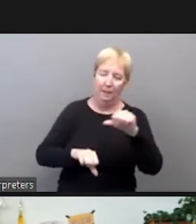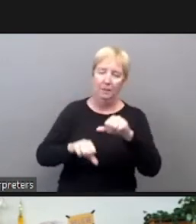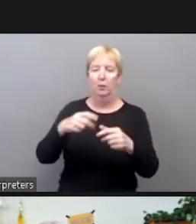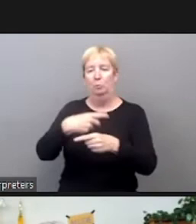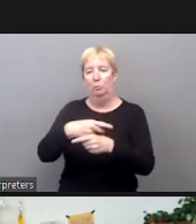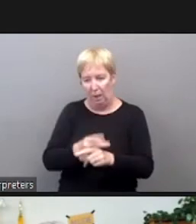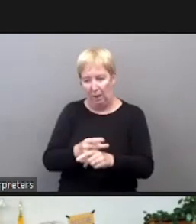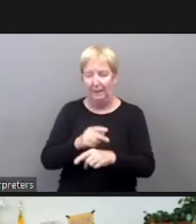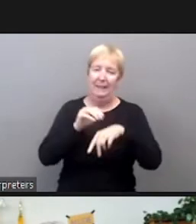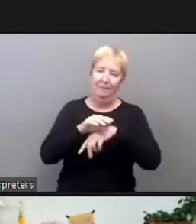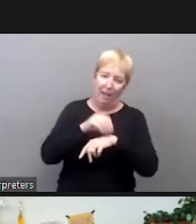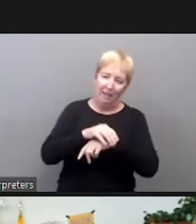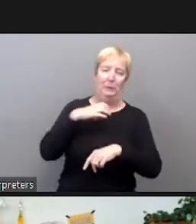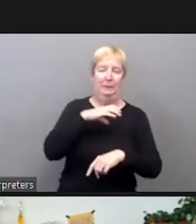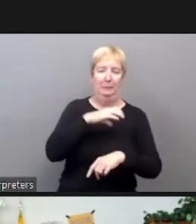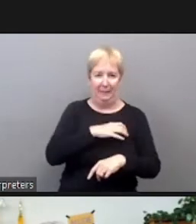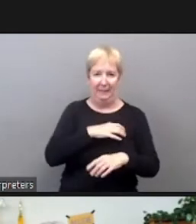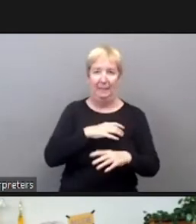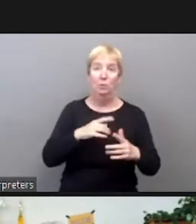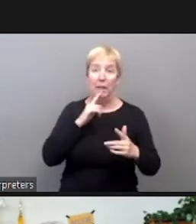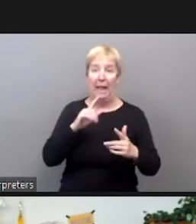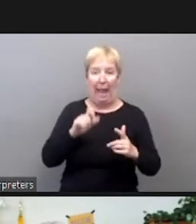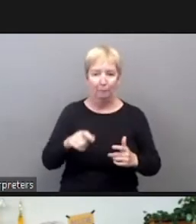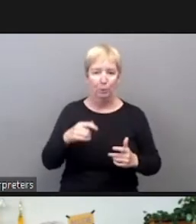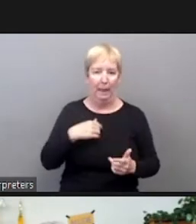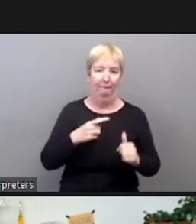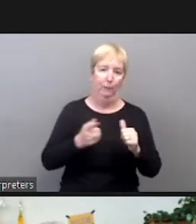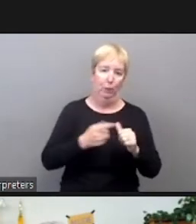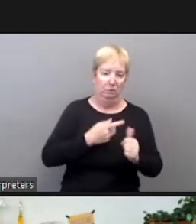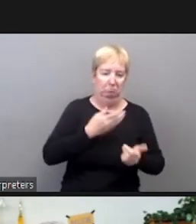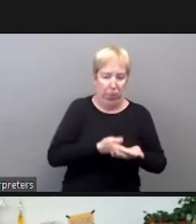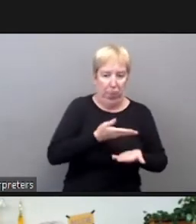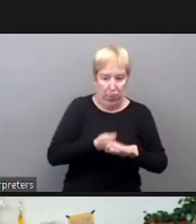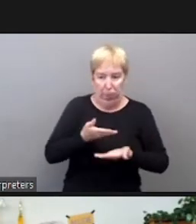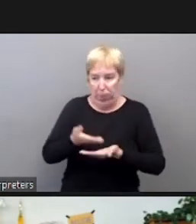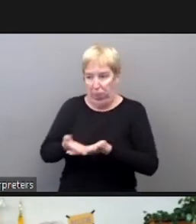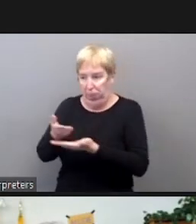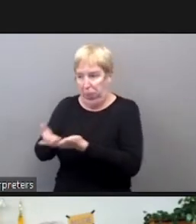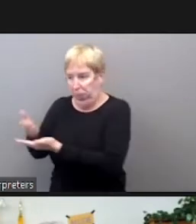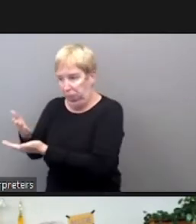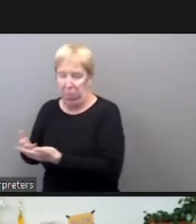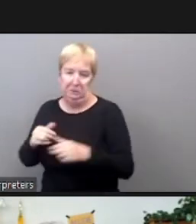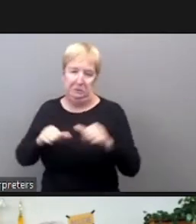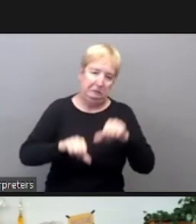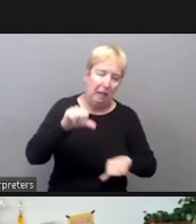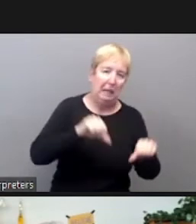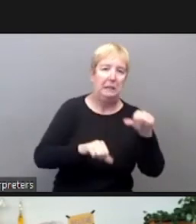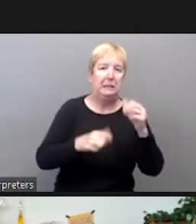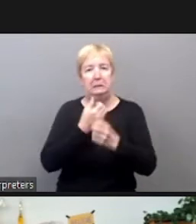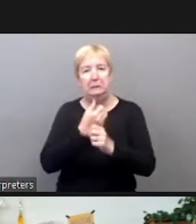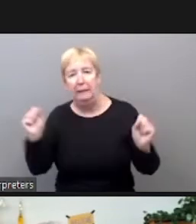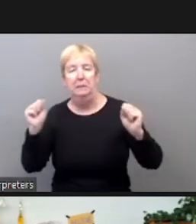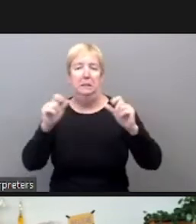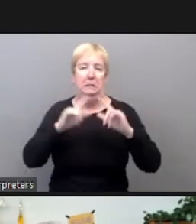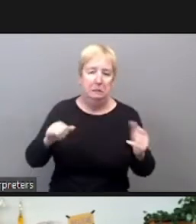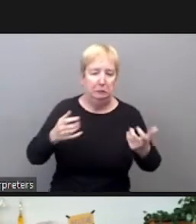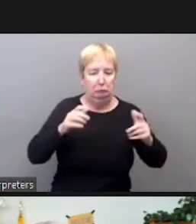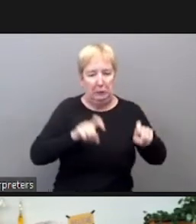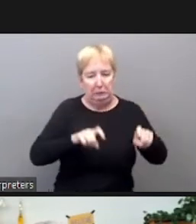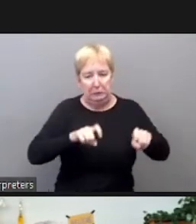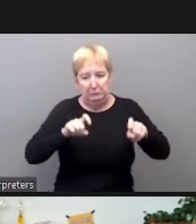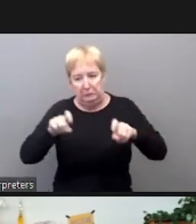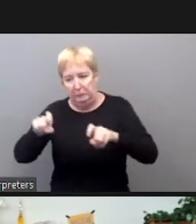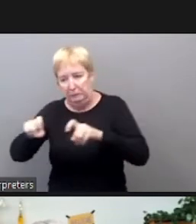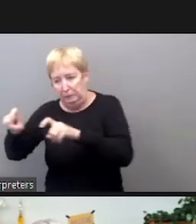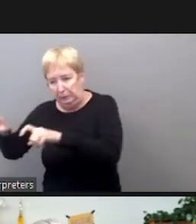Advisory Committee. You have to do a whole bunch of scientific safety and efficacy trials in order to get to this